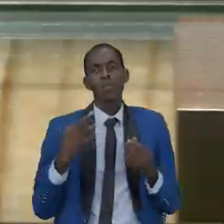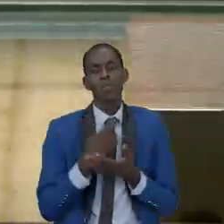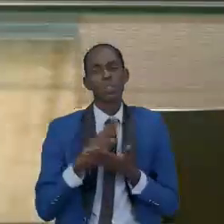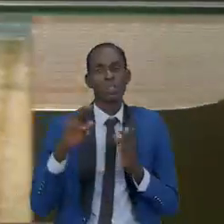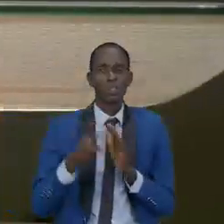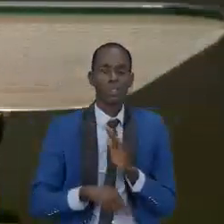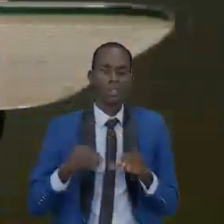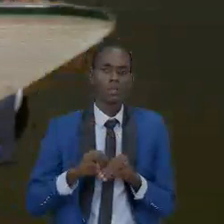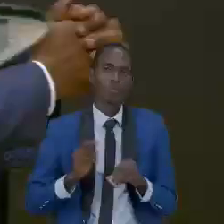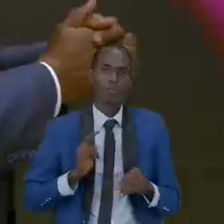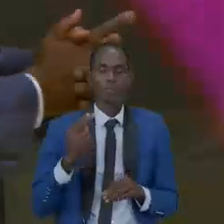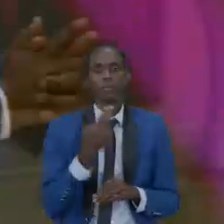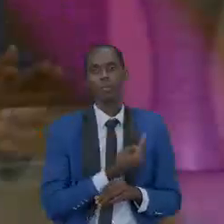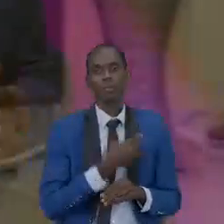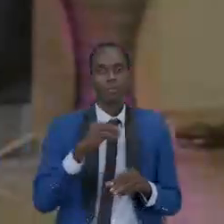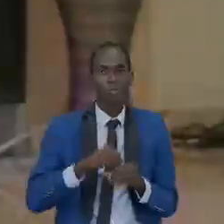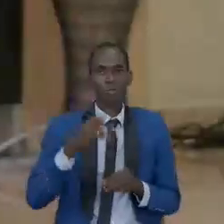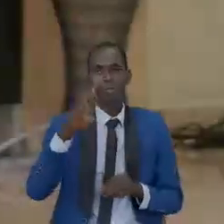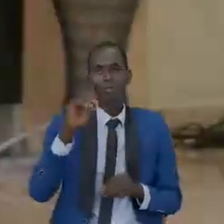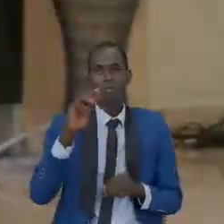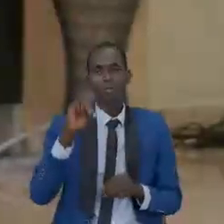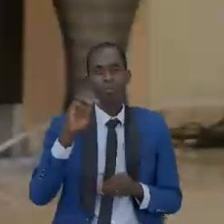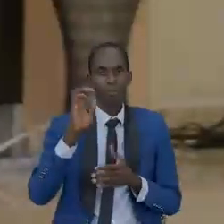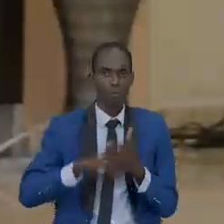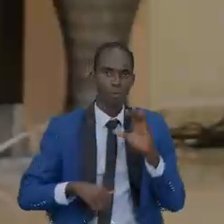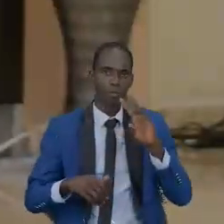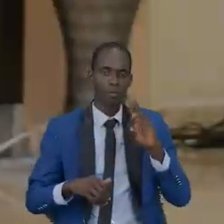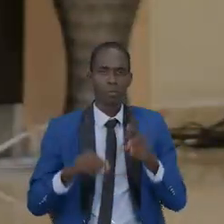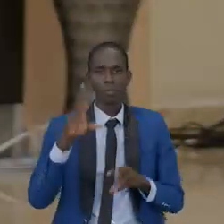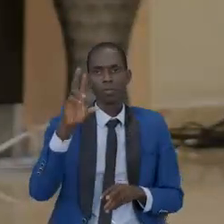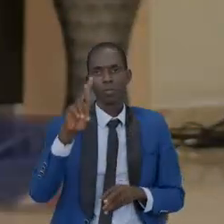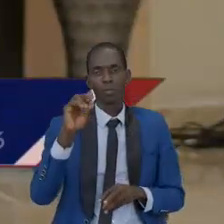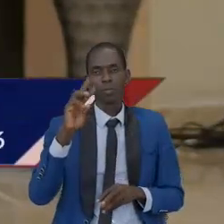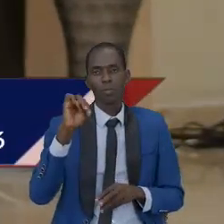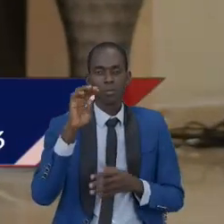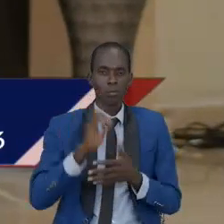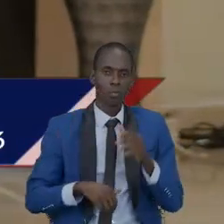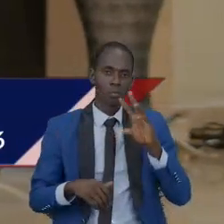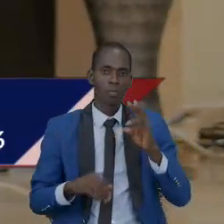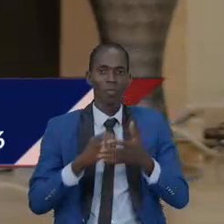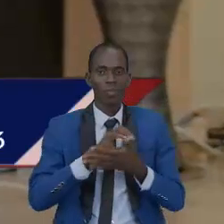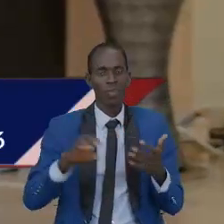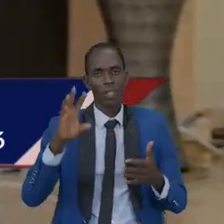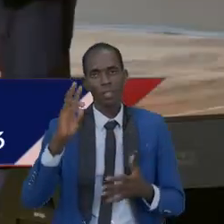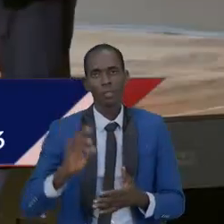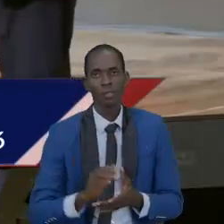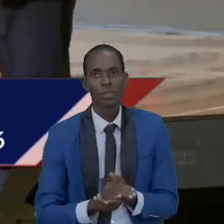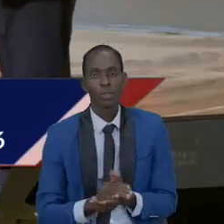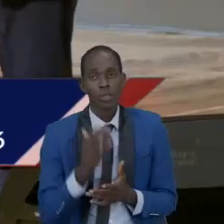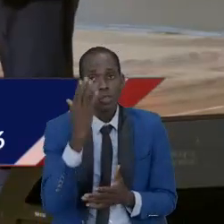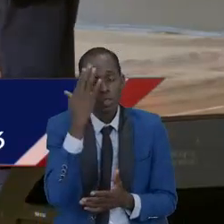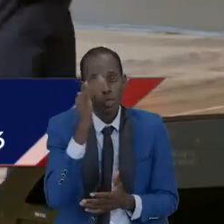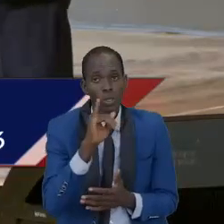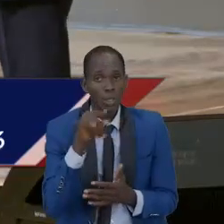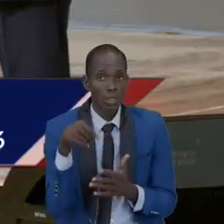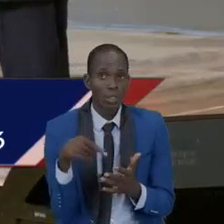in us. We're looking at Romans chapter 6, and we're reading from verse 6. Romans chapter 6, verse 6. Knowing